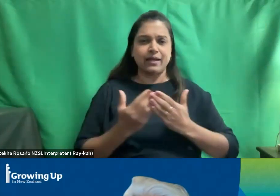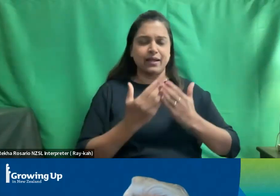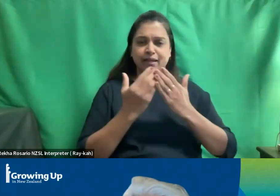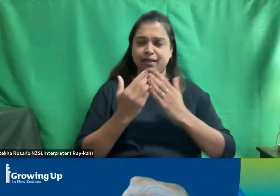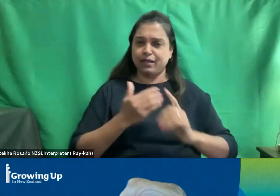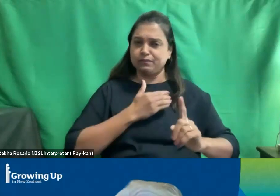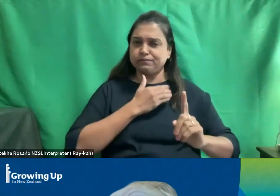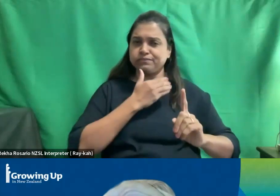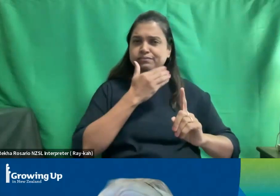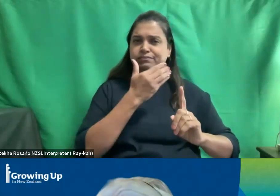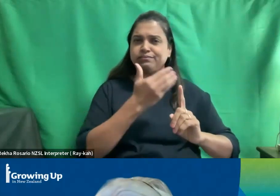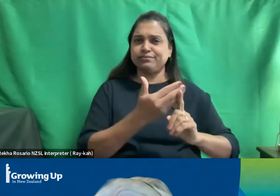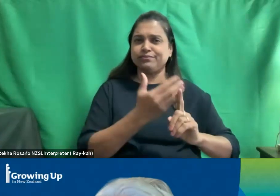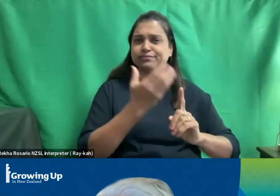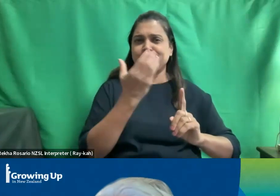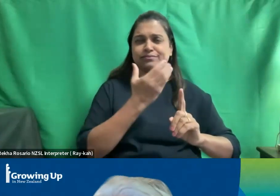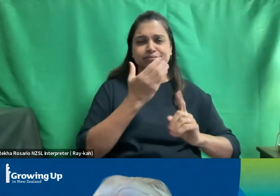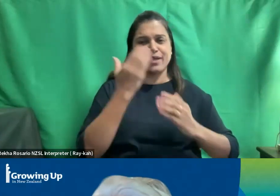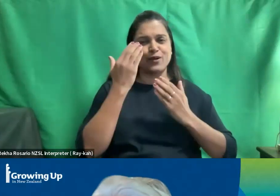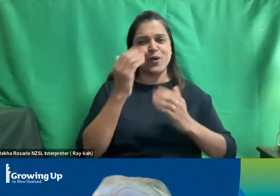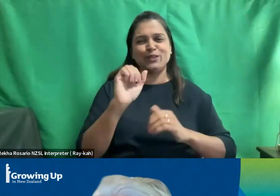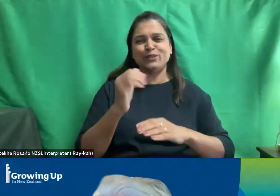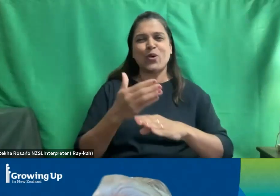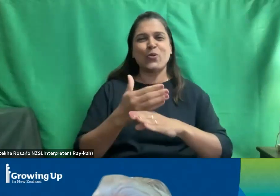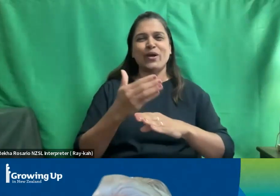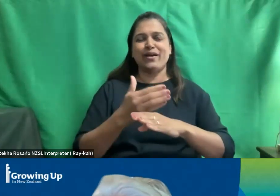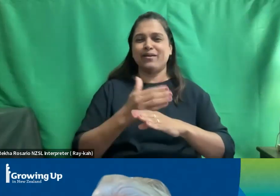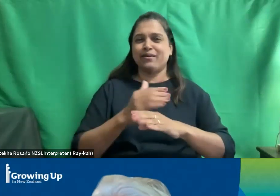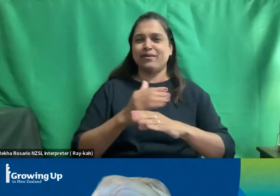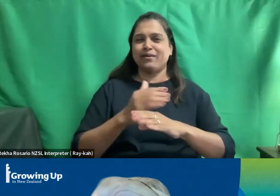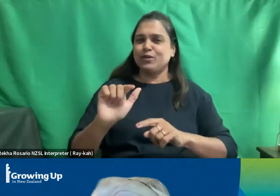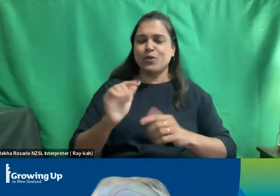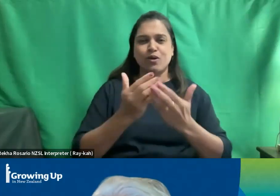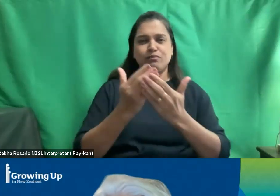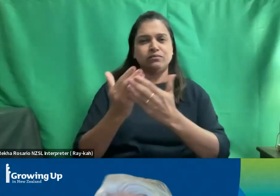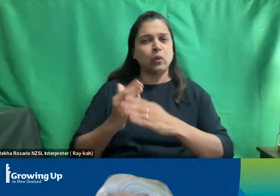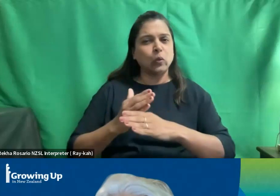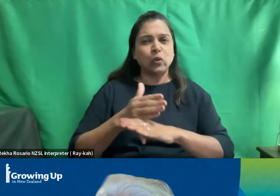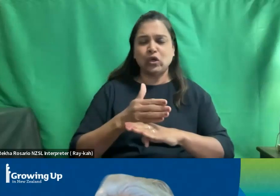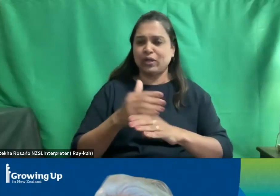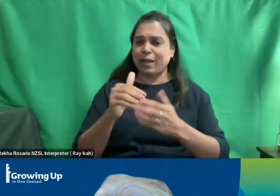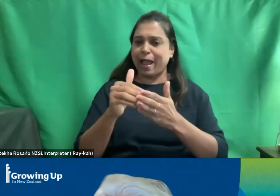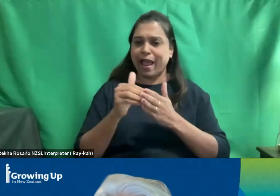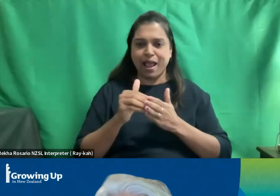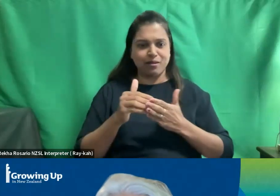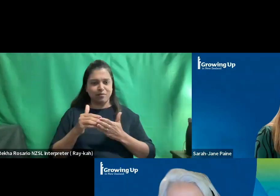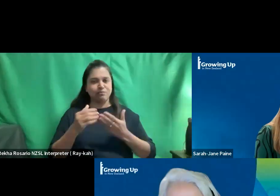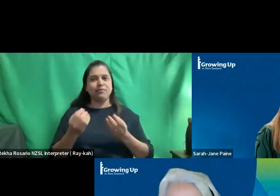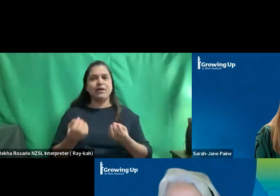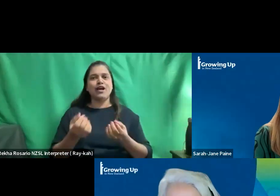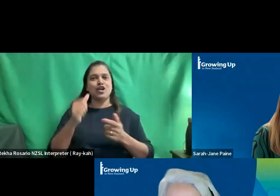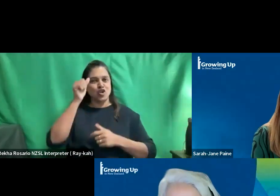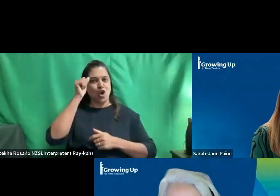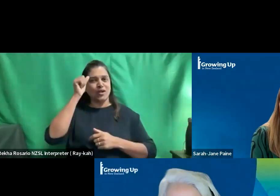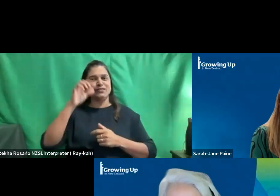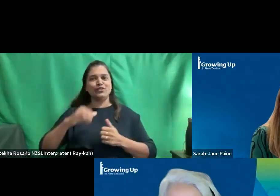really do want to acknowledge your work, Kirsten, helping to shape actually some of the papers we've presented in Now We Are 12, and for being here for